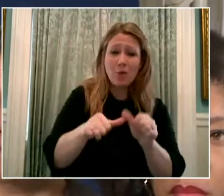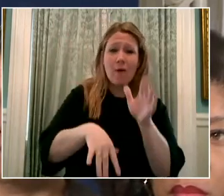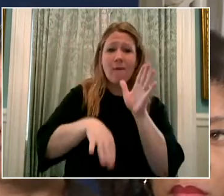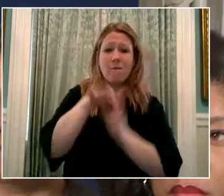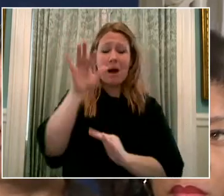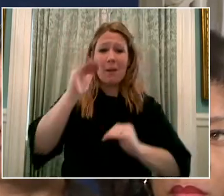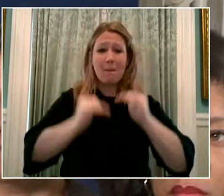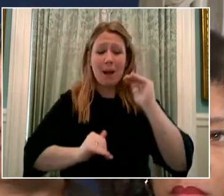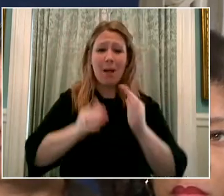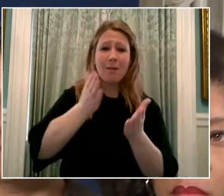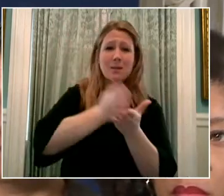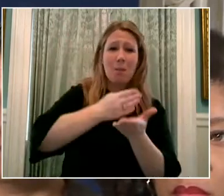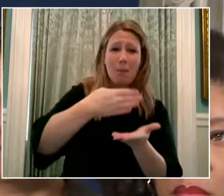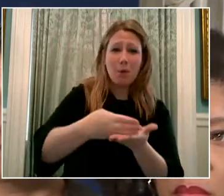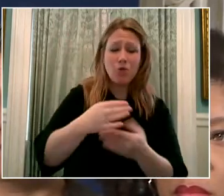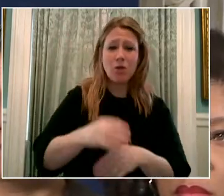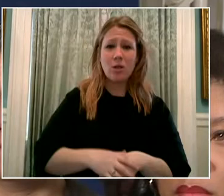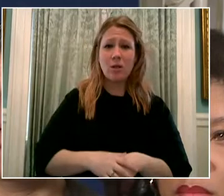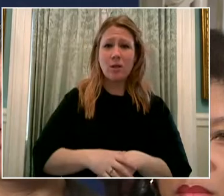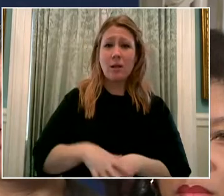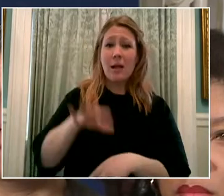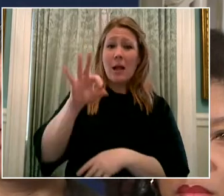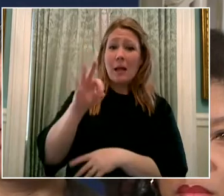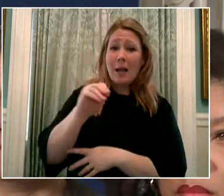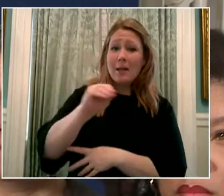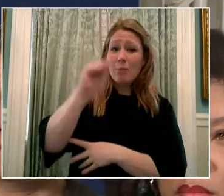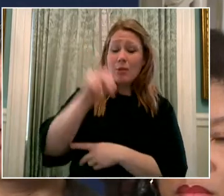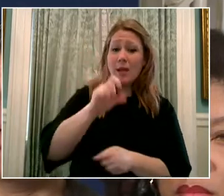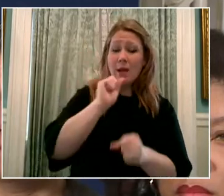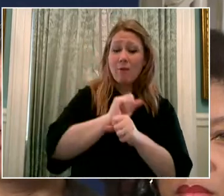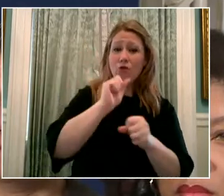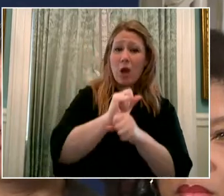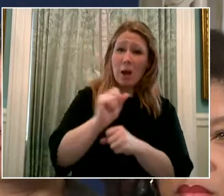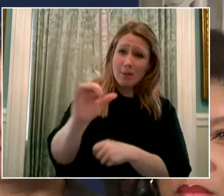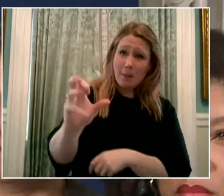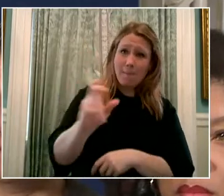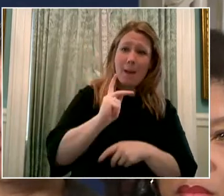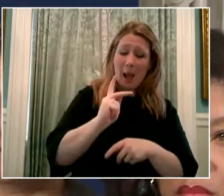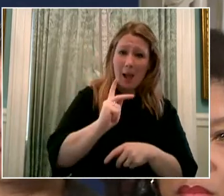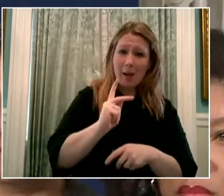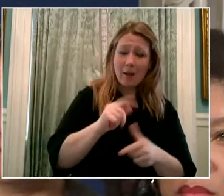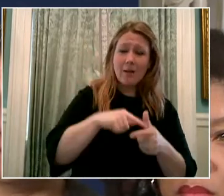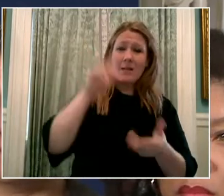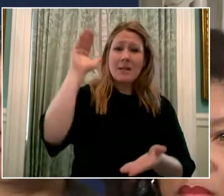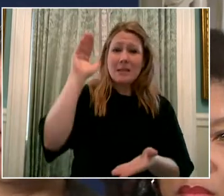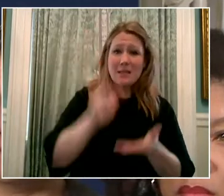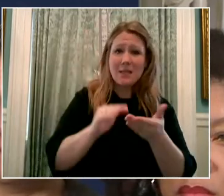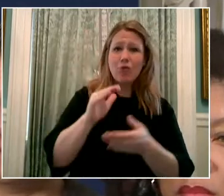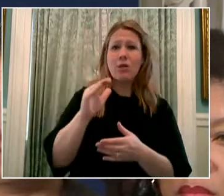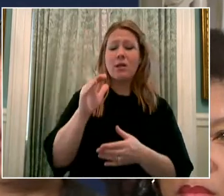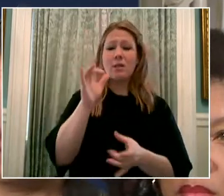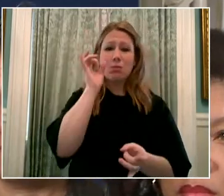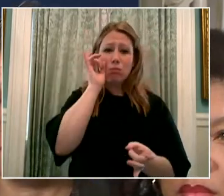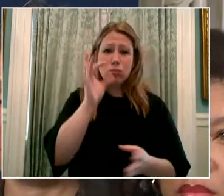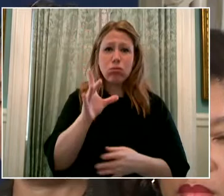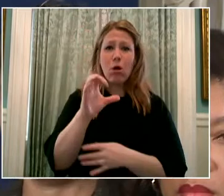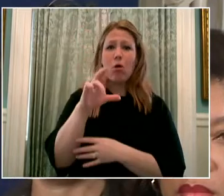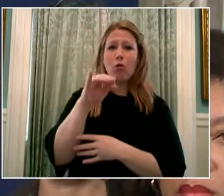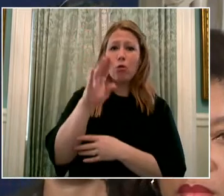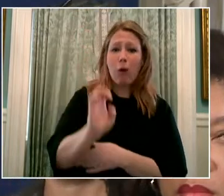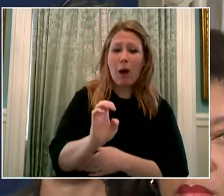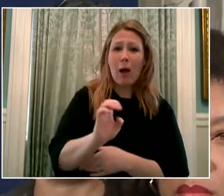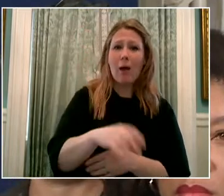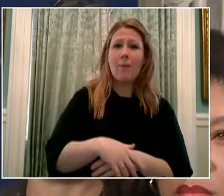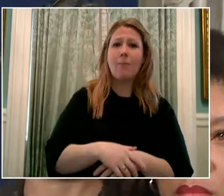are recovered. Decreases in crime, decreases in shooting, not laying off a person, not